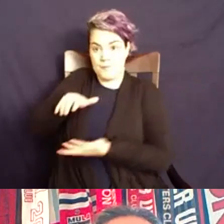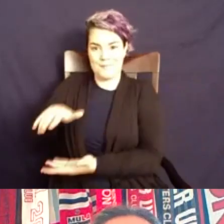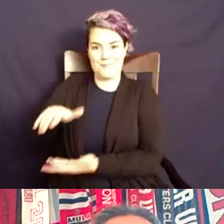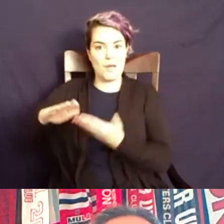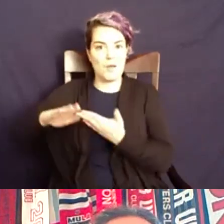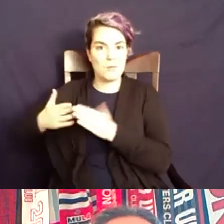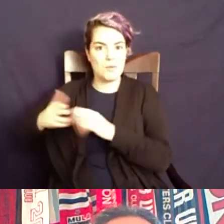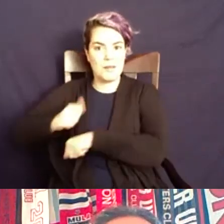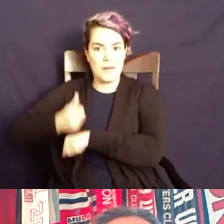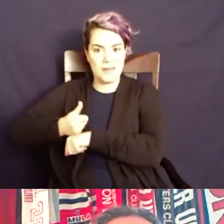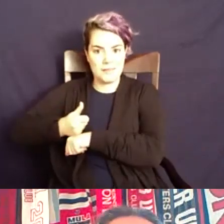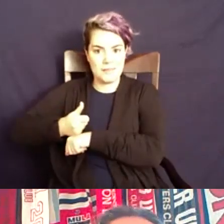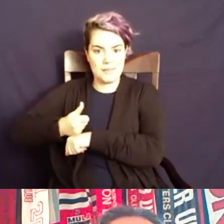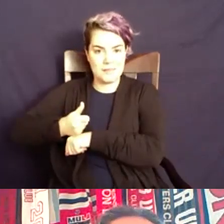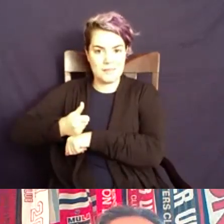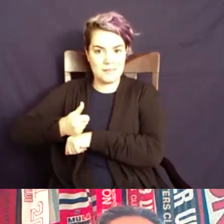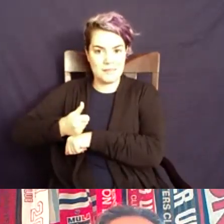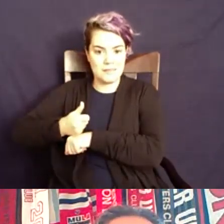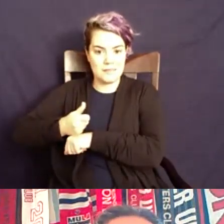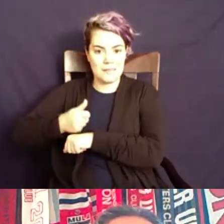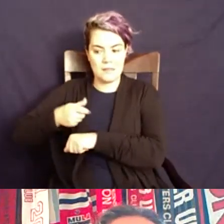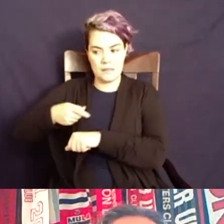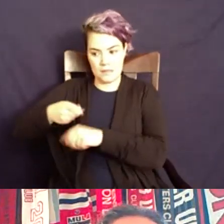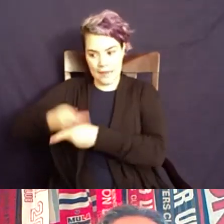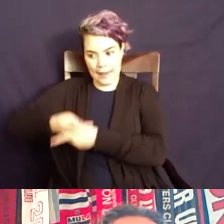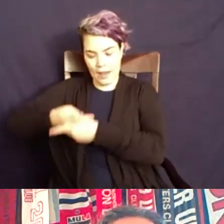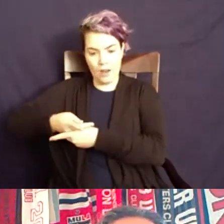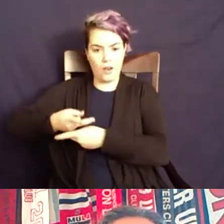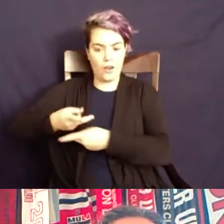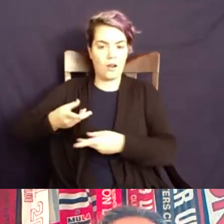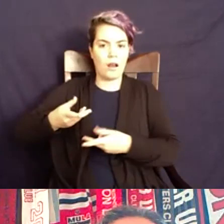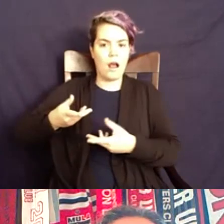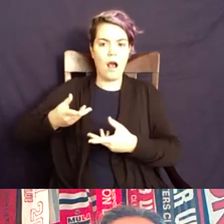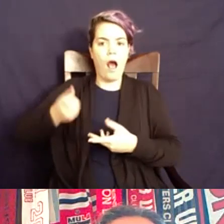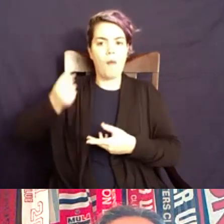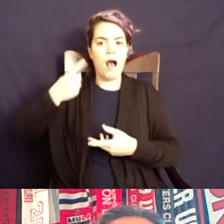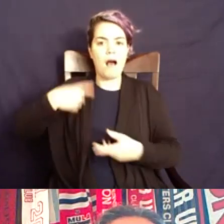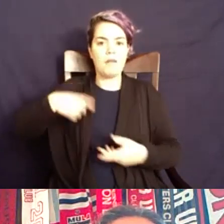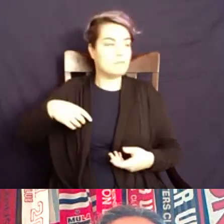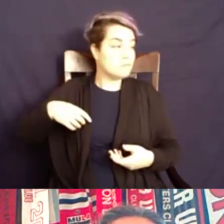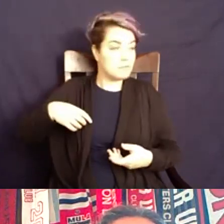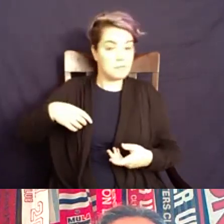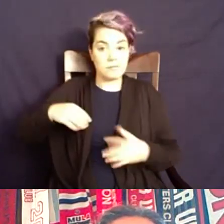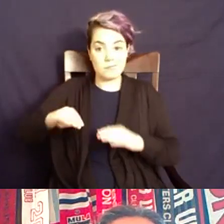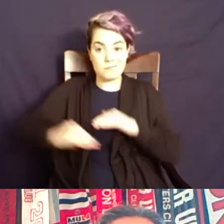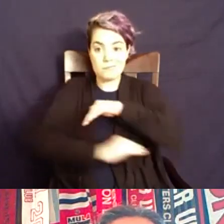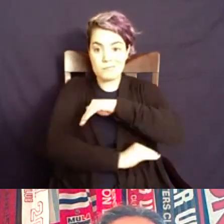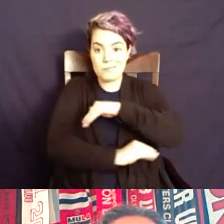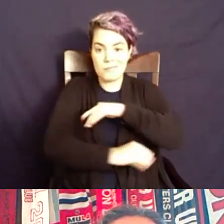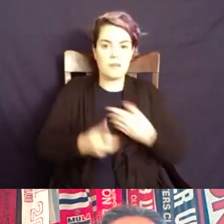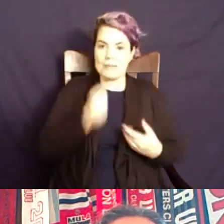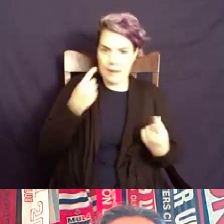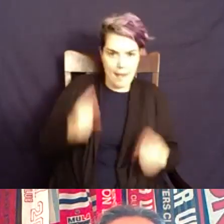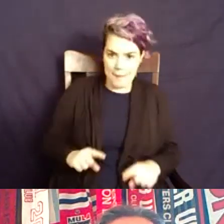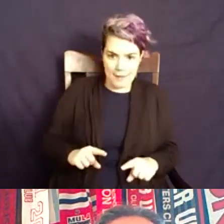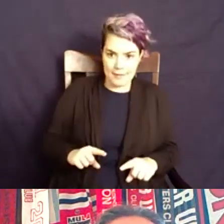has never been kept. You know, we tried to put political pressure on the governor and his administration before